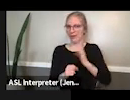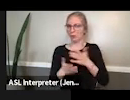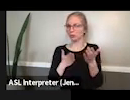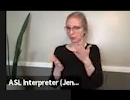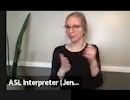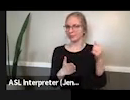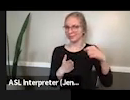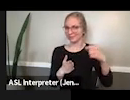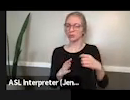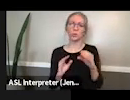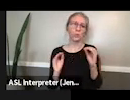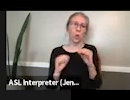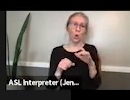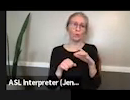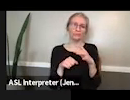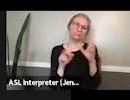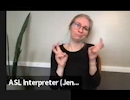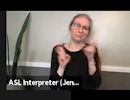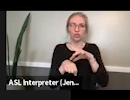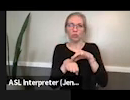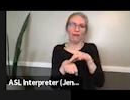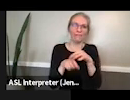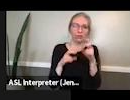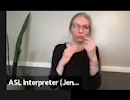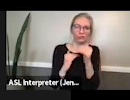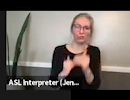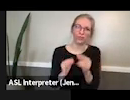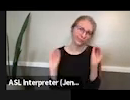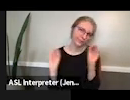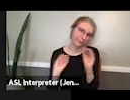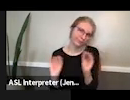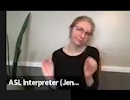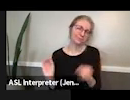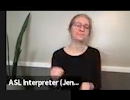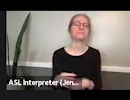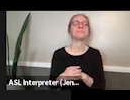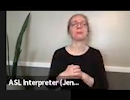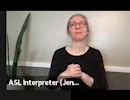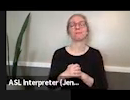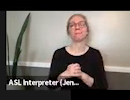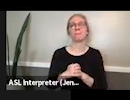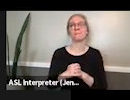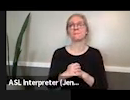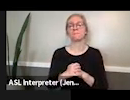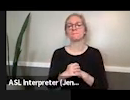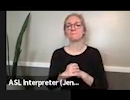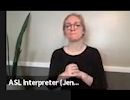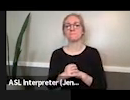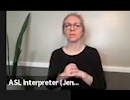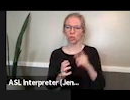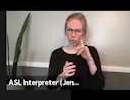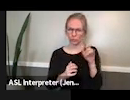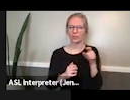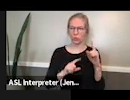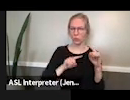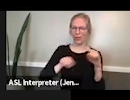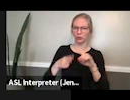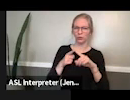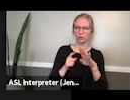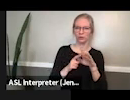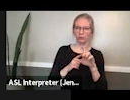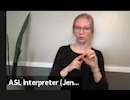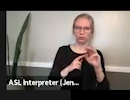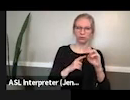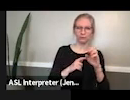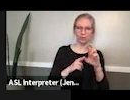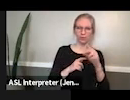there's no geographic restrictions. And it looks like you've gone to the Bloomberg Center to look for a website,